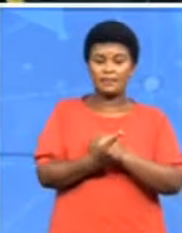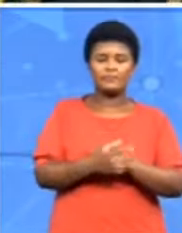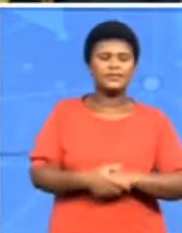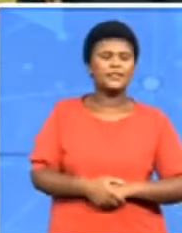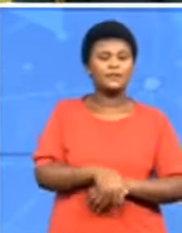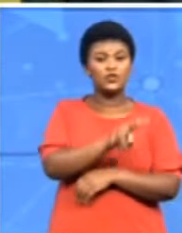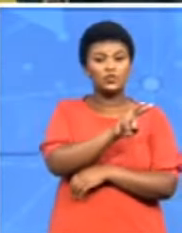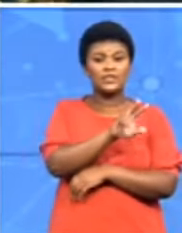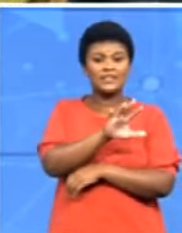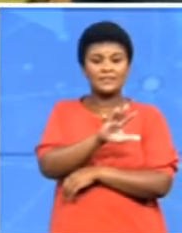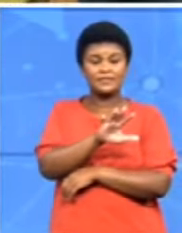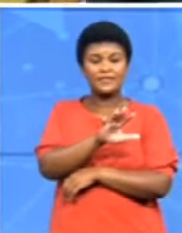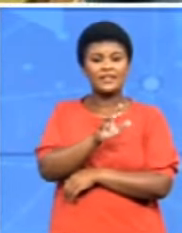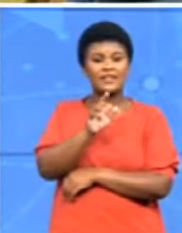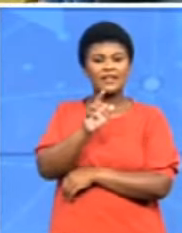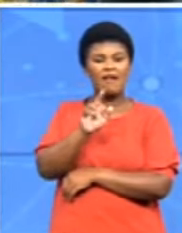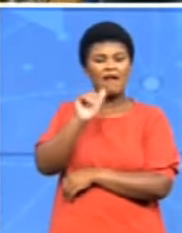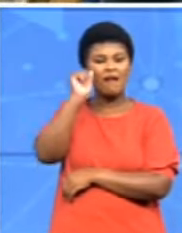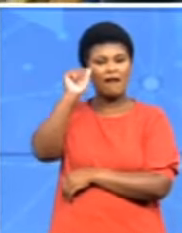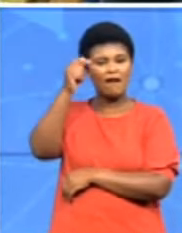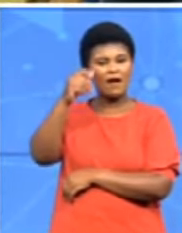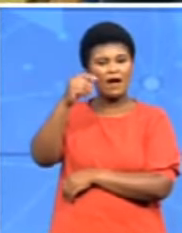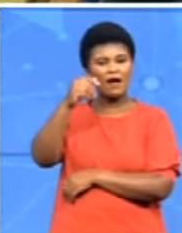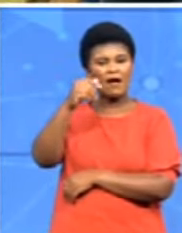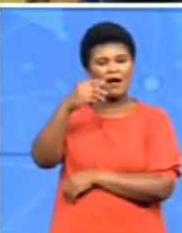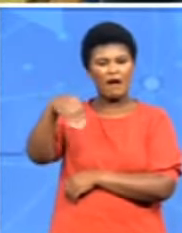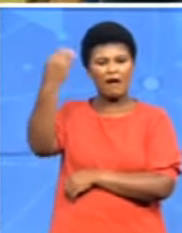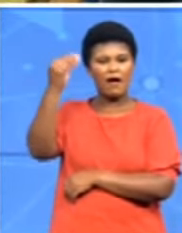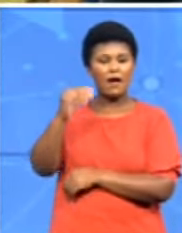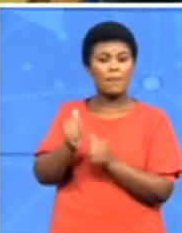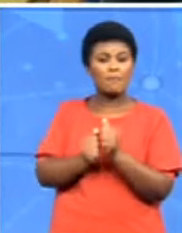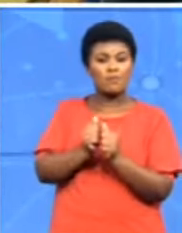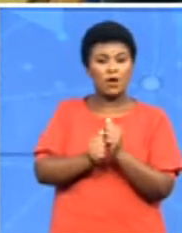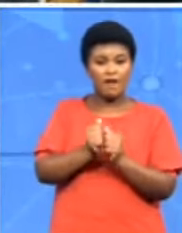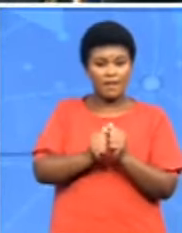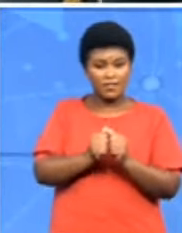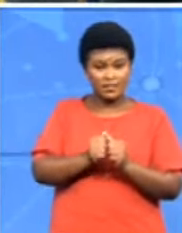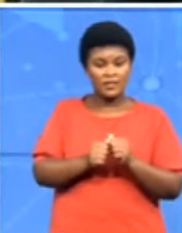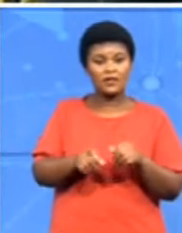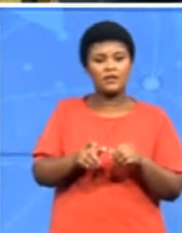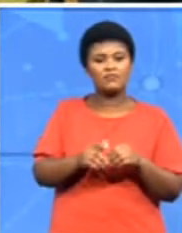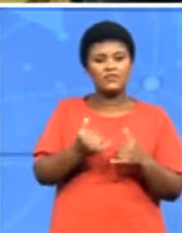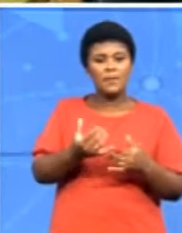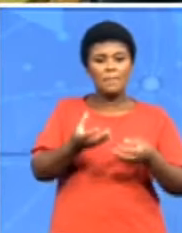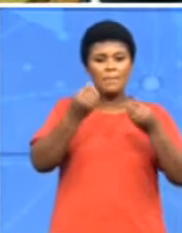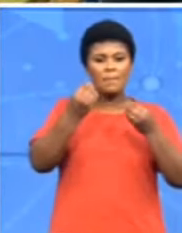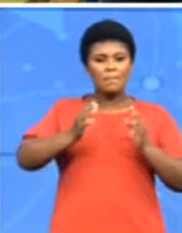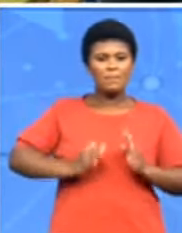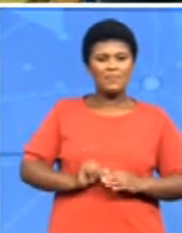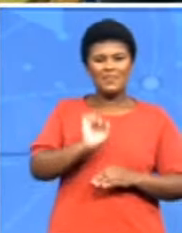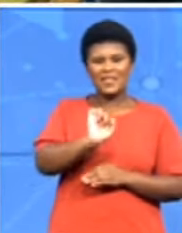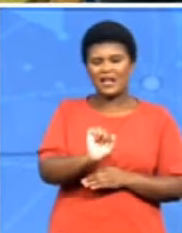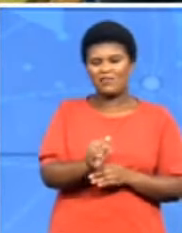this family was hacked to death and his body was found just meters away from his home. And then on the 28th, in the early hours